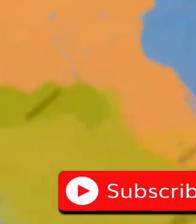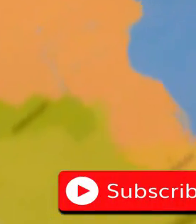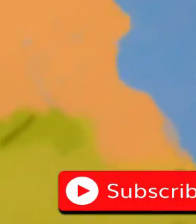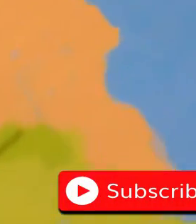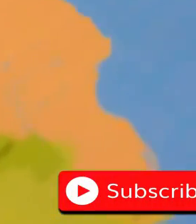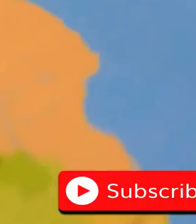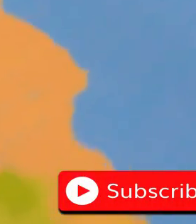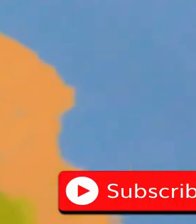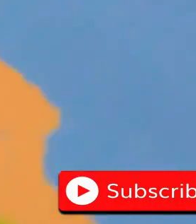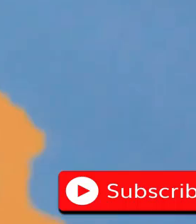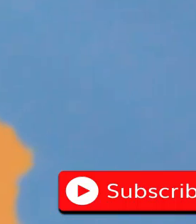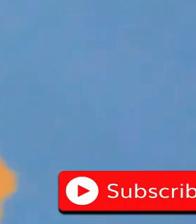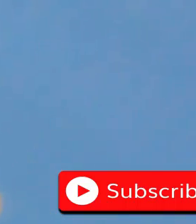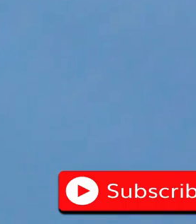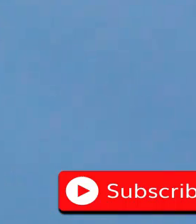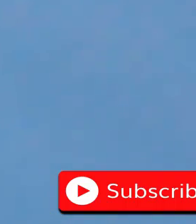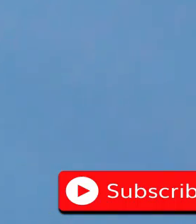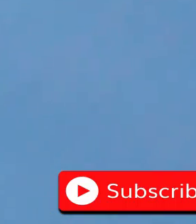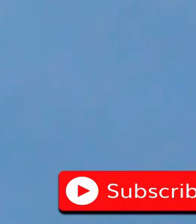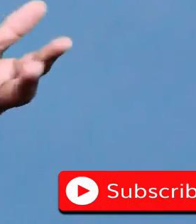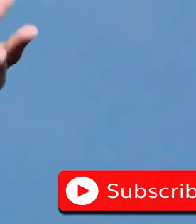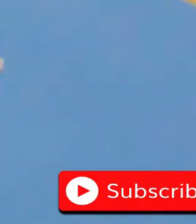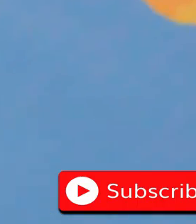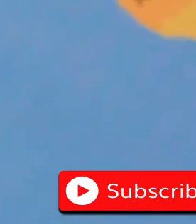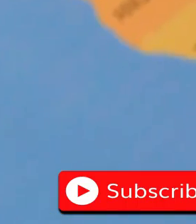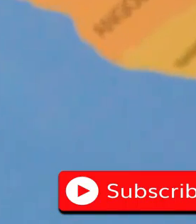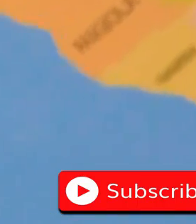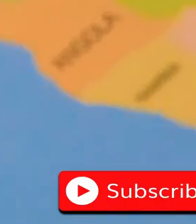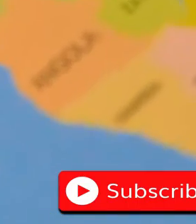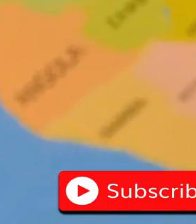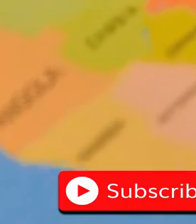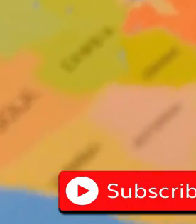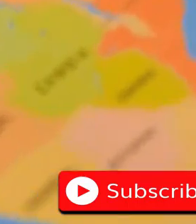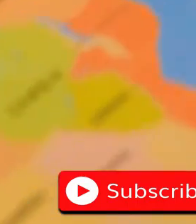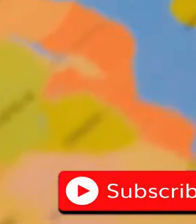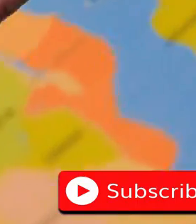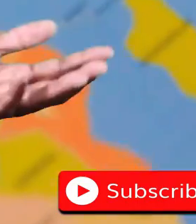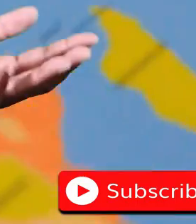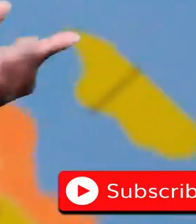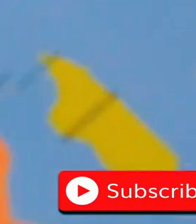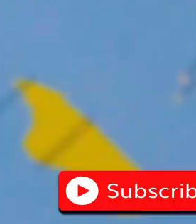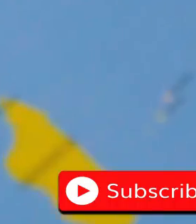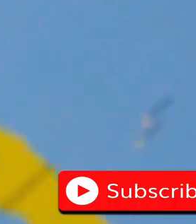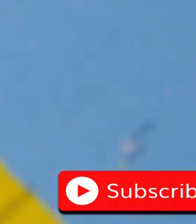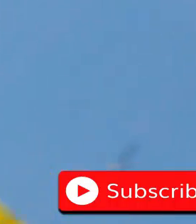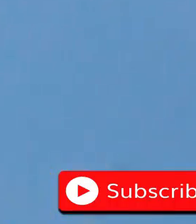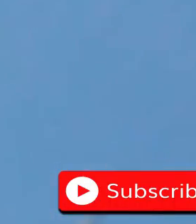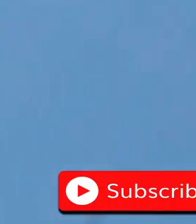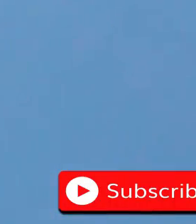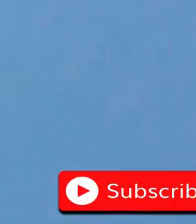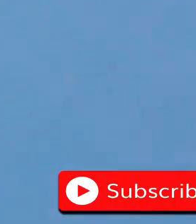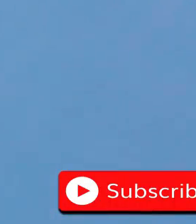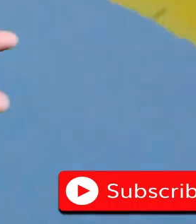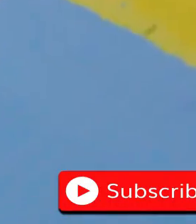the wonderful words that come from the word of God. In the afternoon, we have got powerful discussions, not only for the young, but even for the